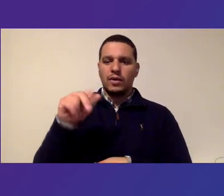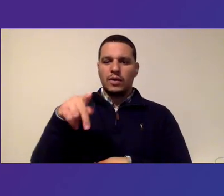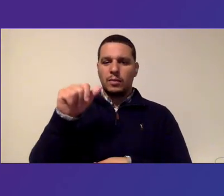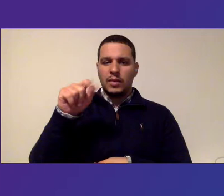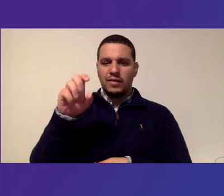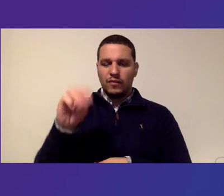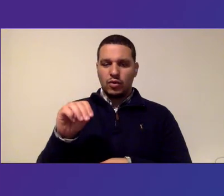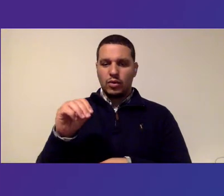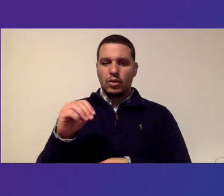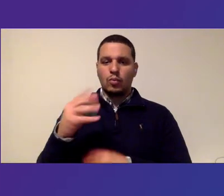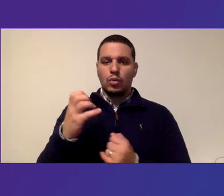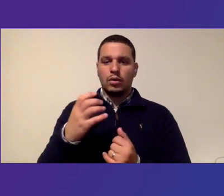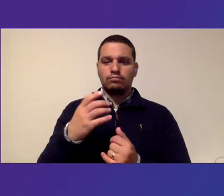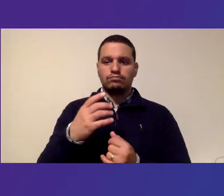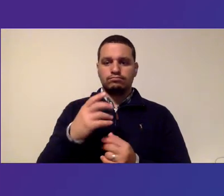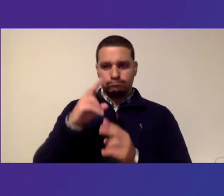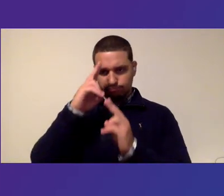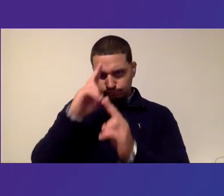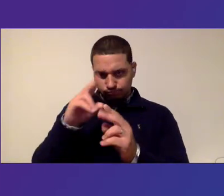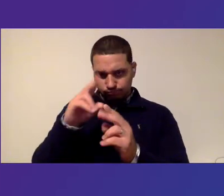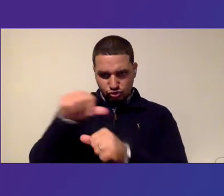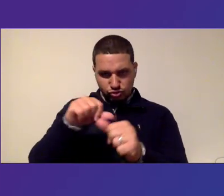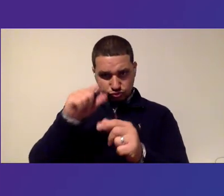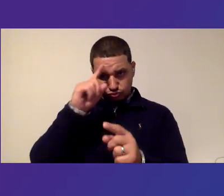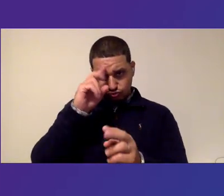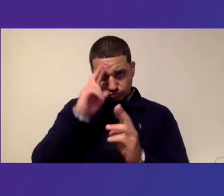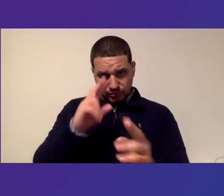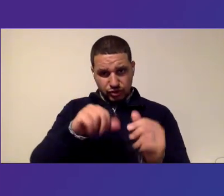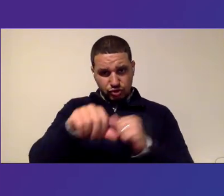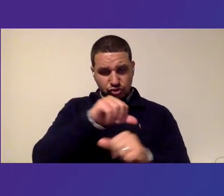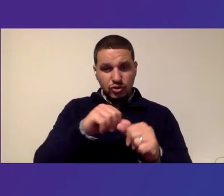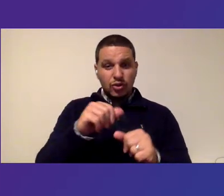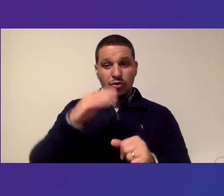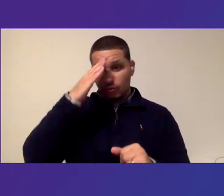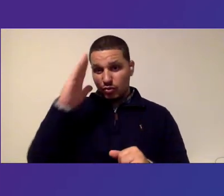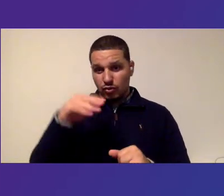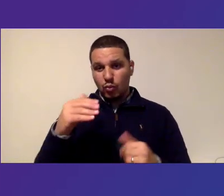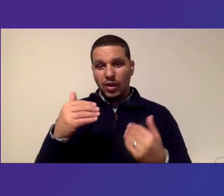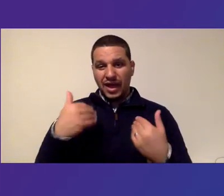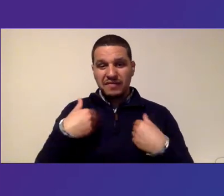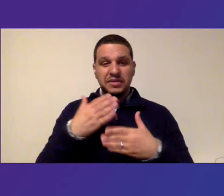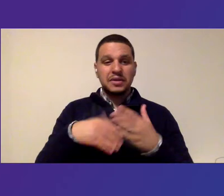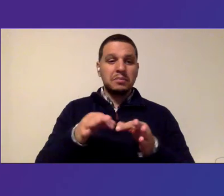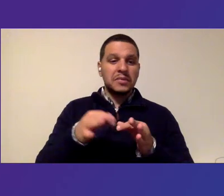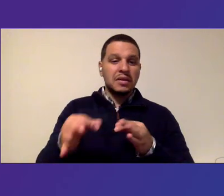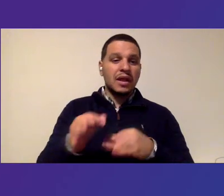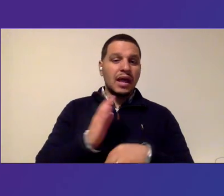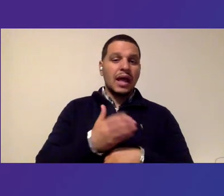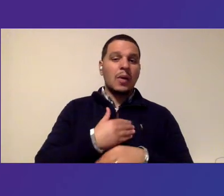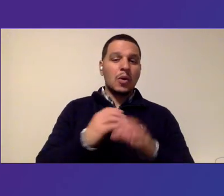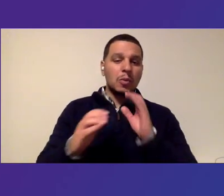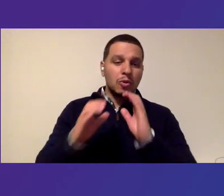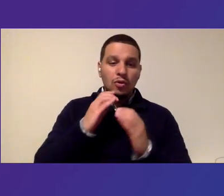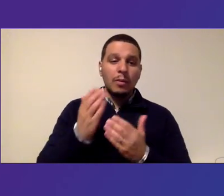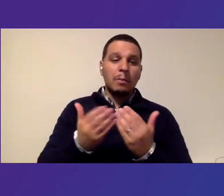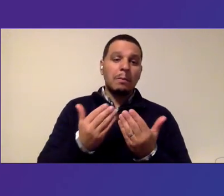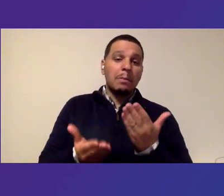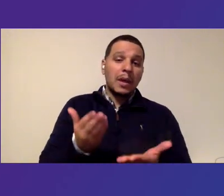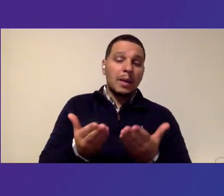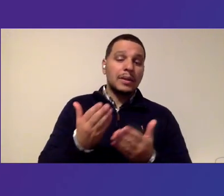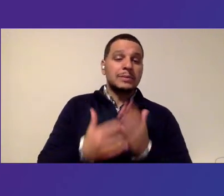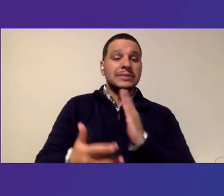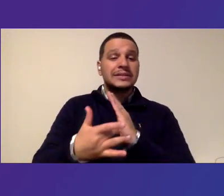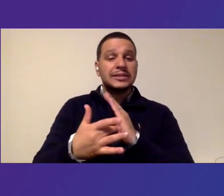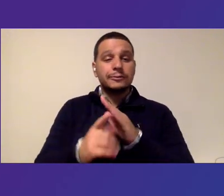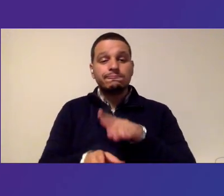gracious to each other. We want to know that there will be delays in our communication. There might be technical